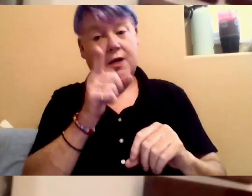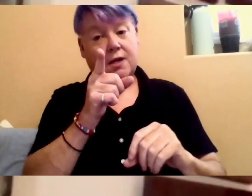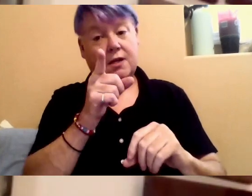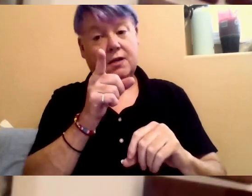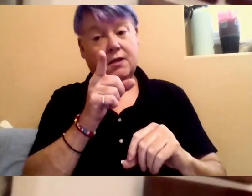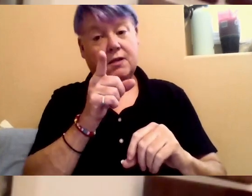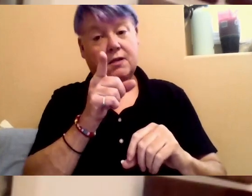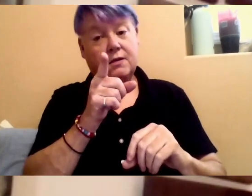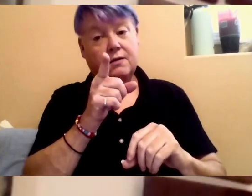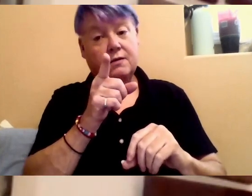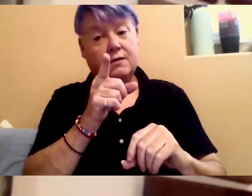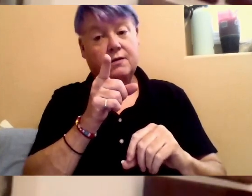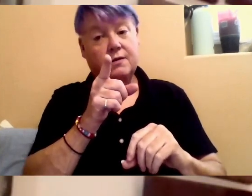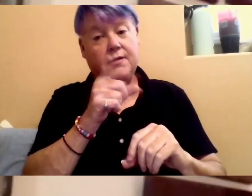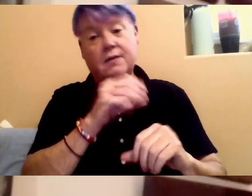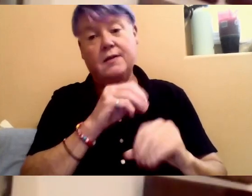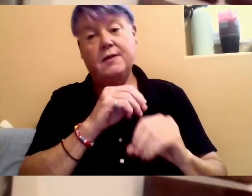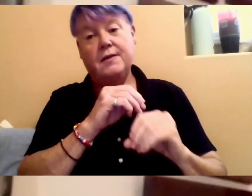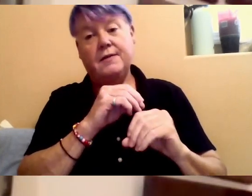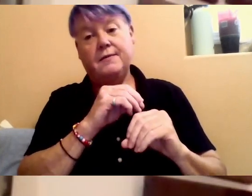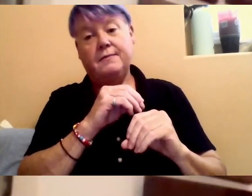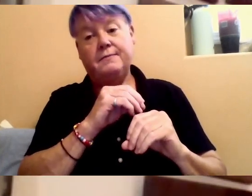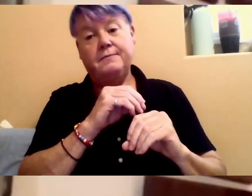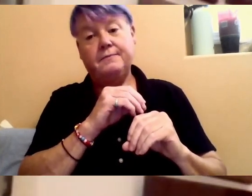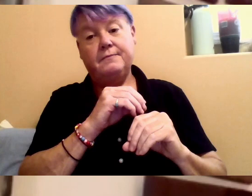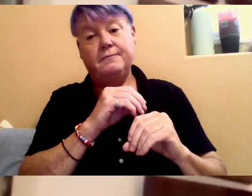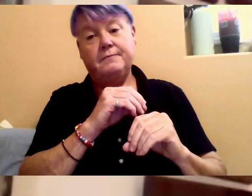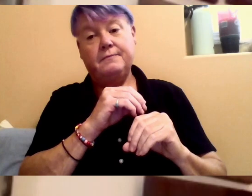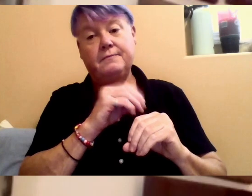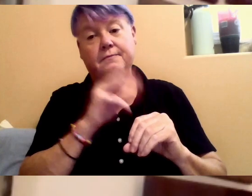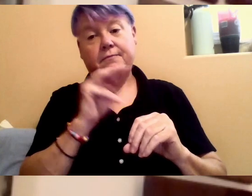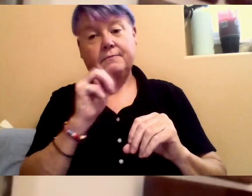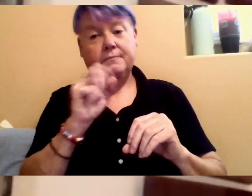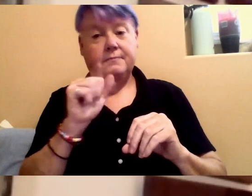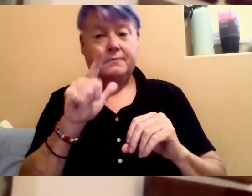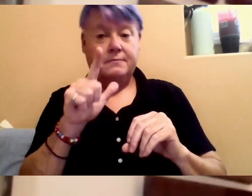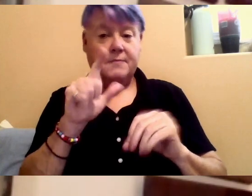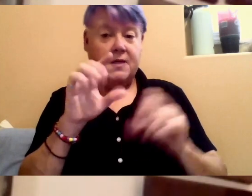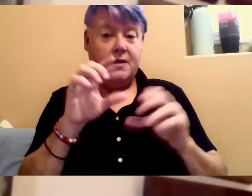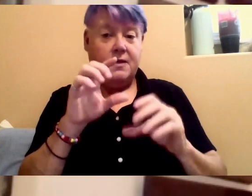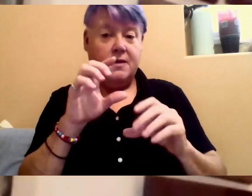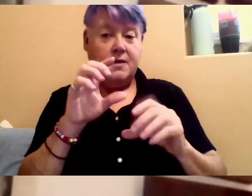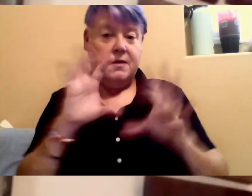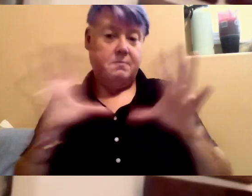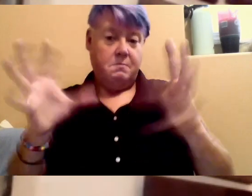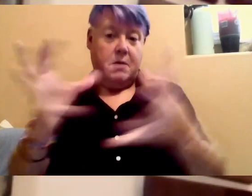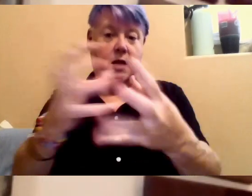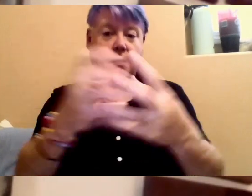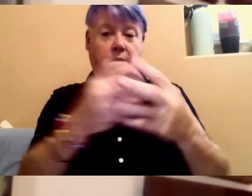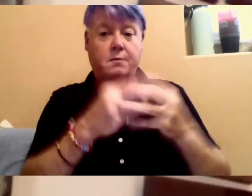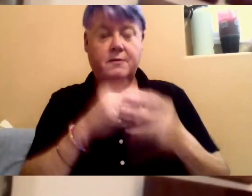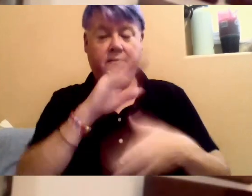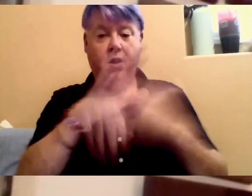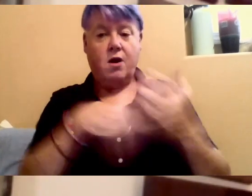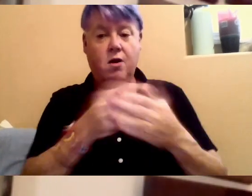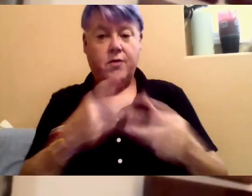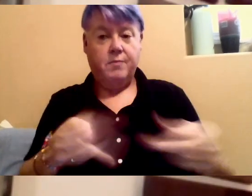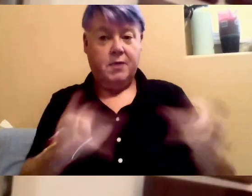they are an amalgam of all the places that I